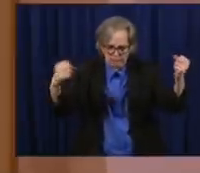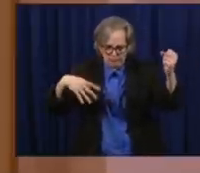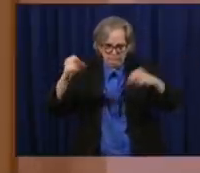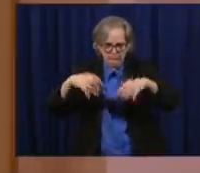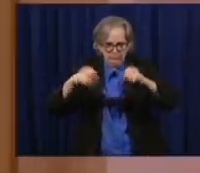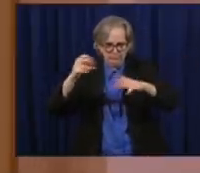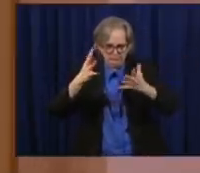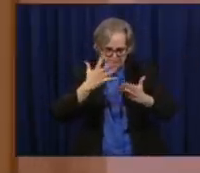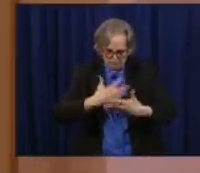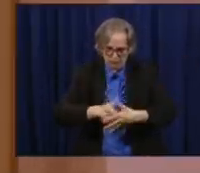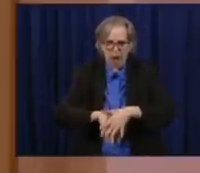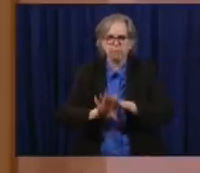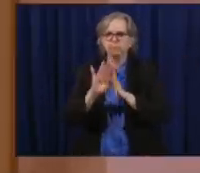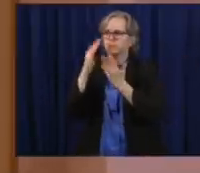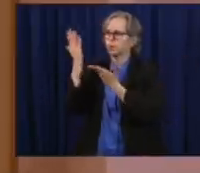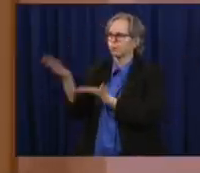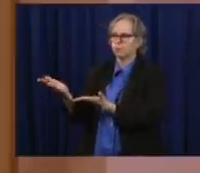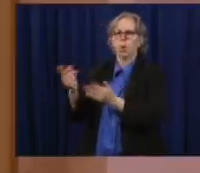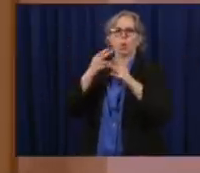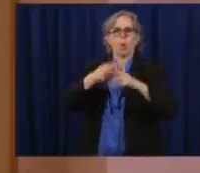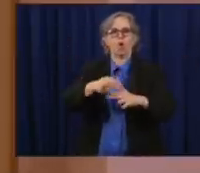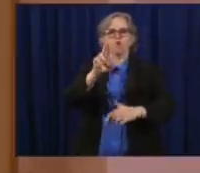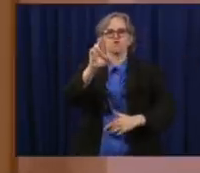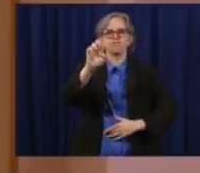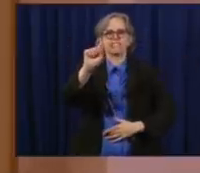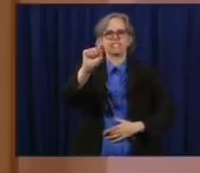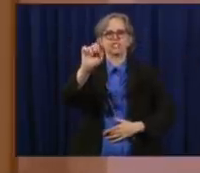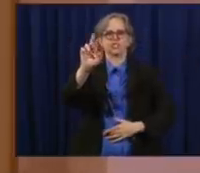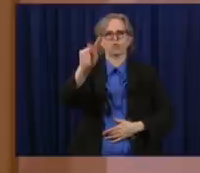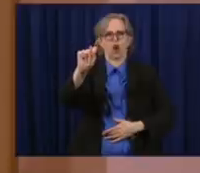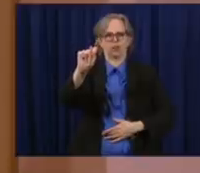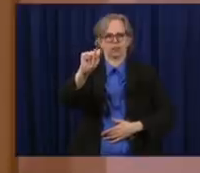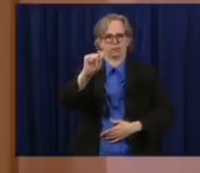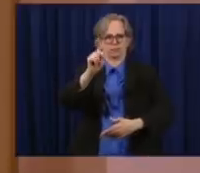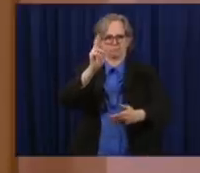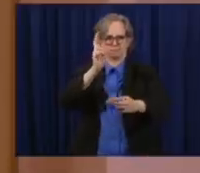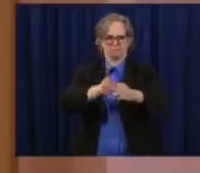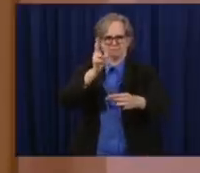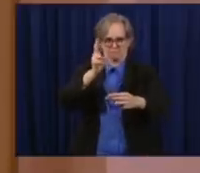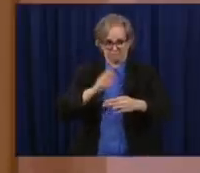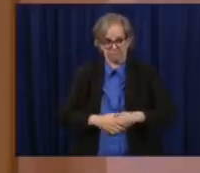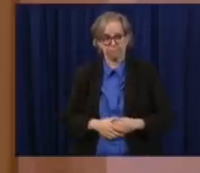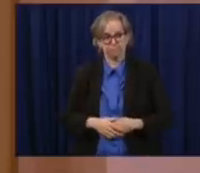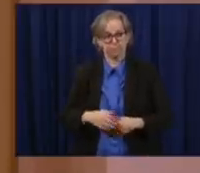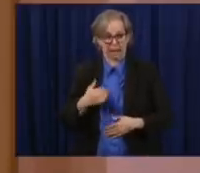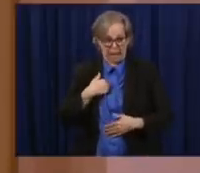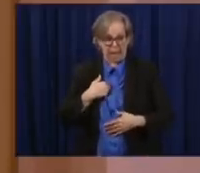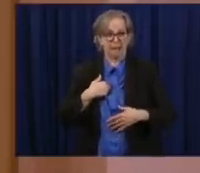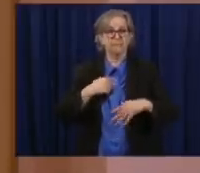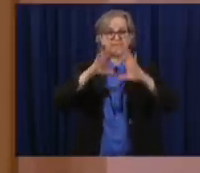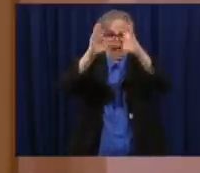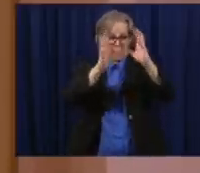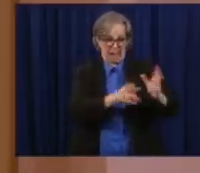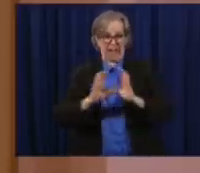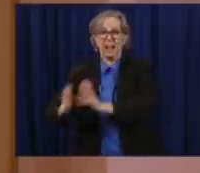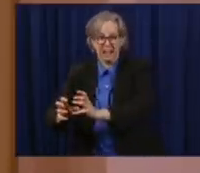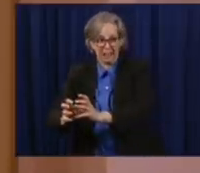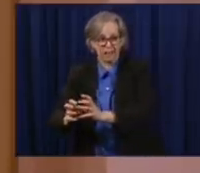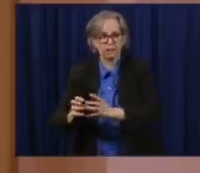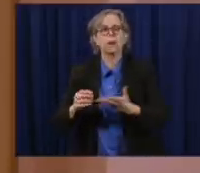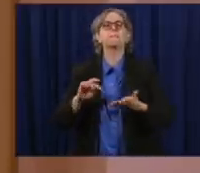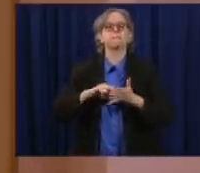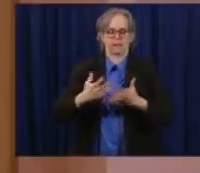place that we want to go. That's the place that we can have confidence that everybody's input is included in this.